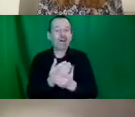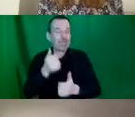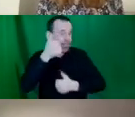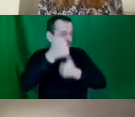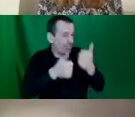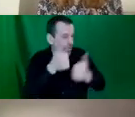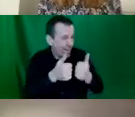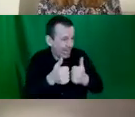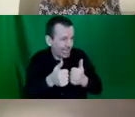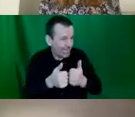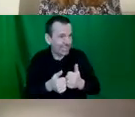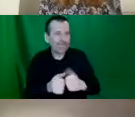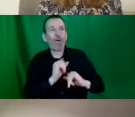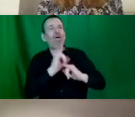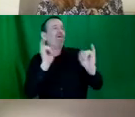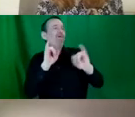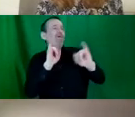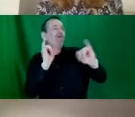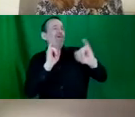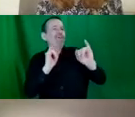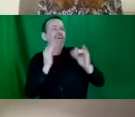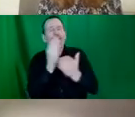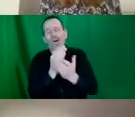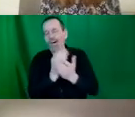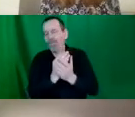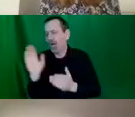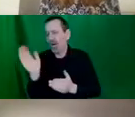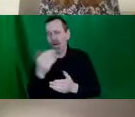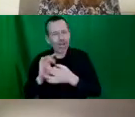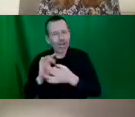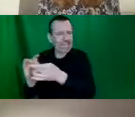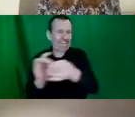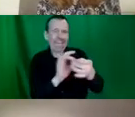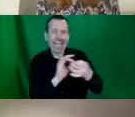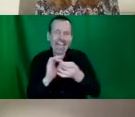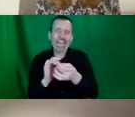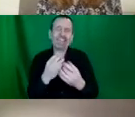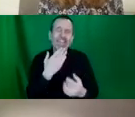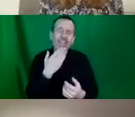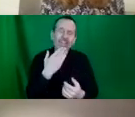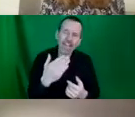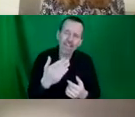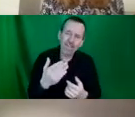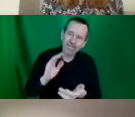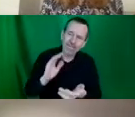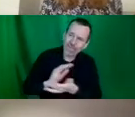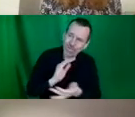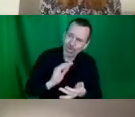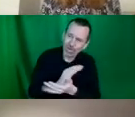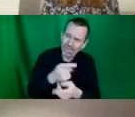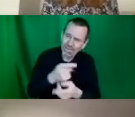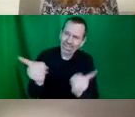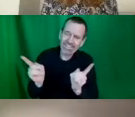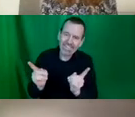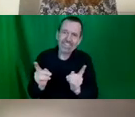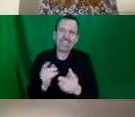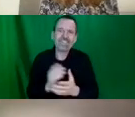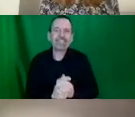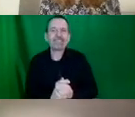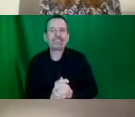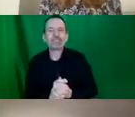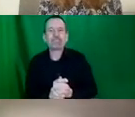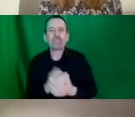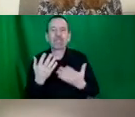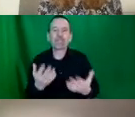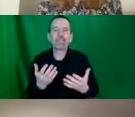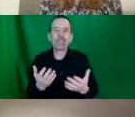odd boo from the group, who all seemed engaged. Thank you to all who attended for humouring us. In order to feel comfortable answering questions